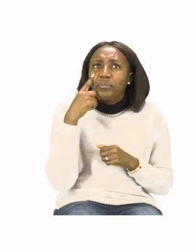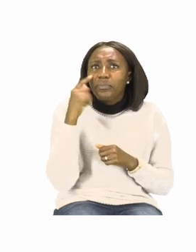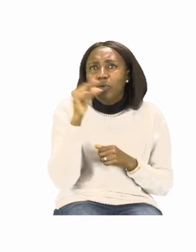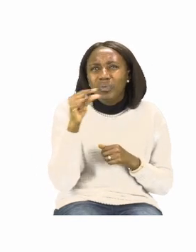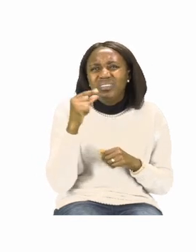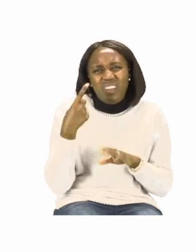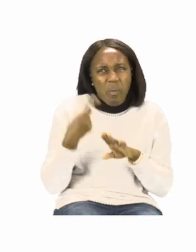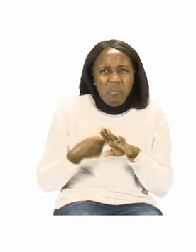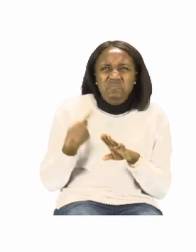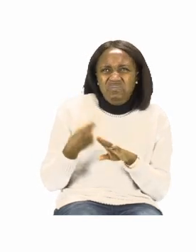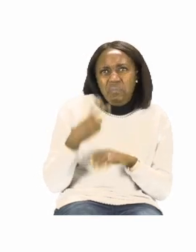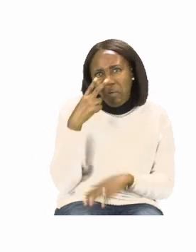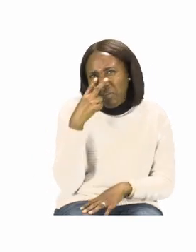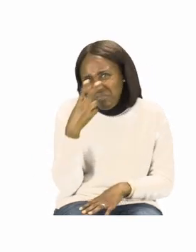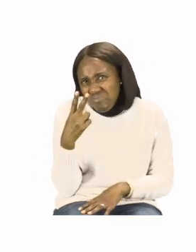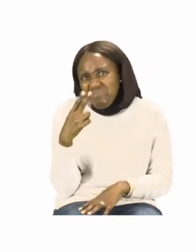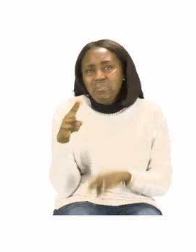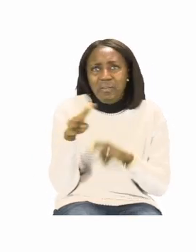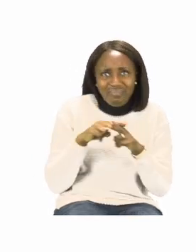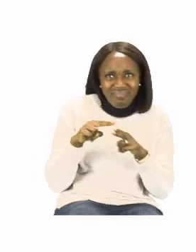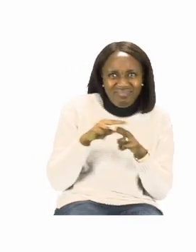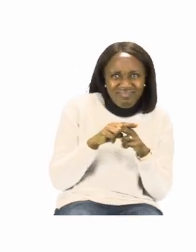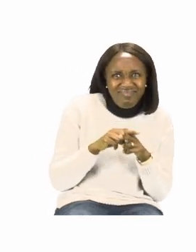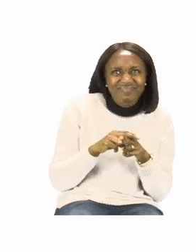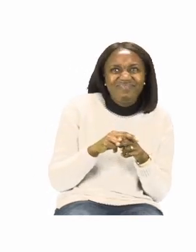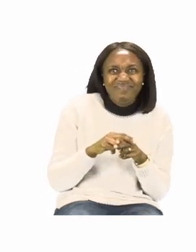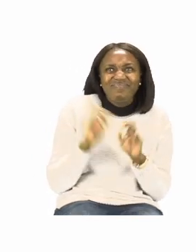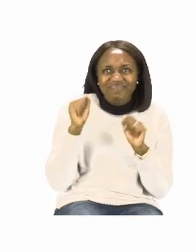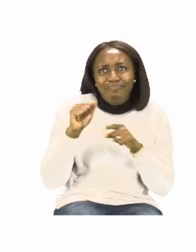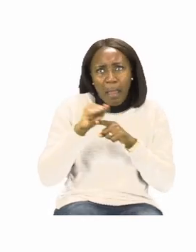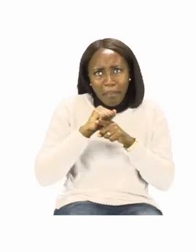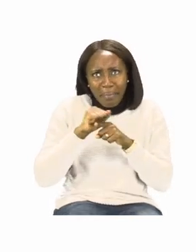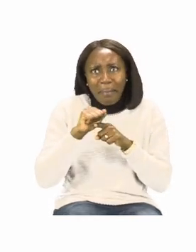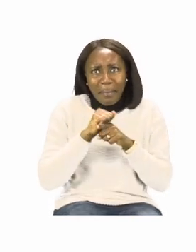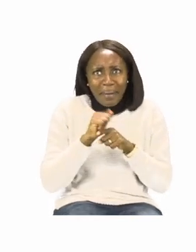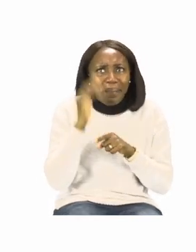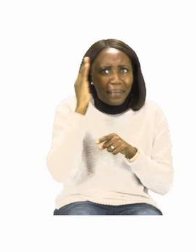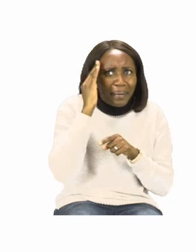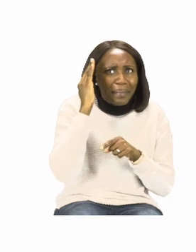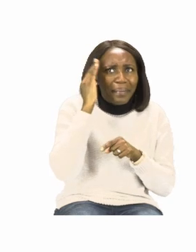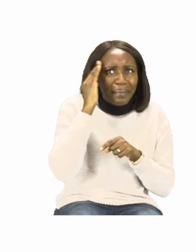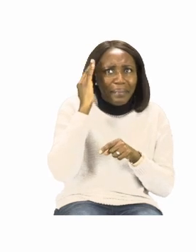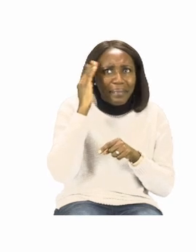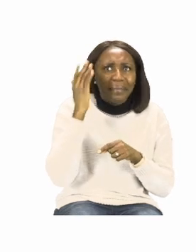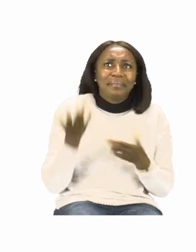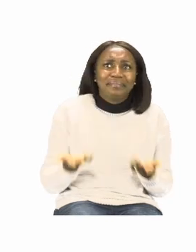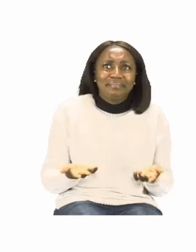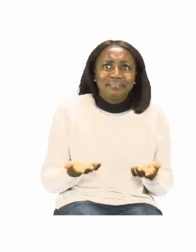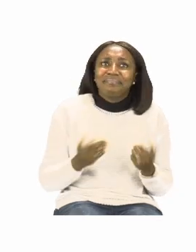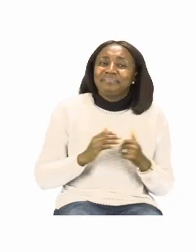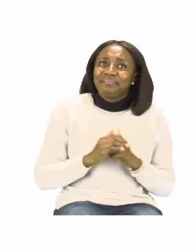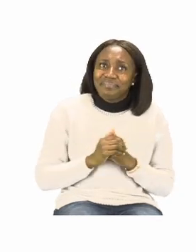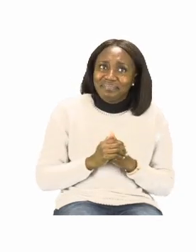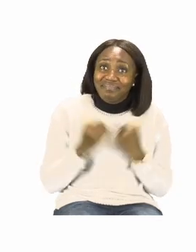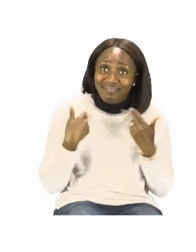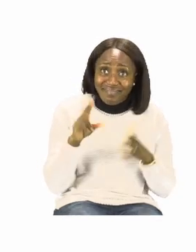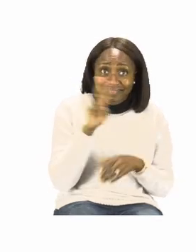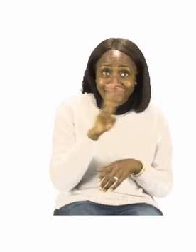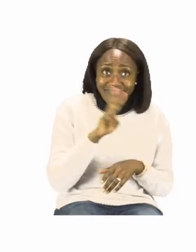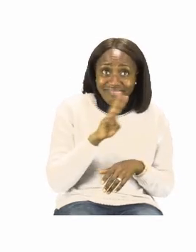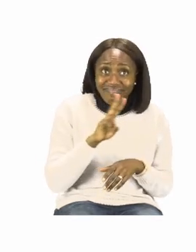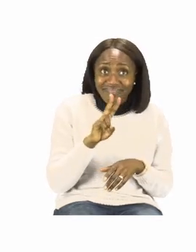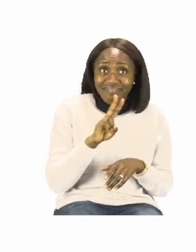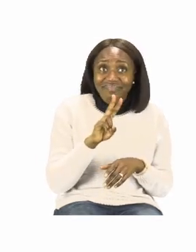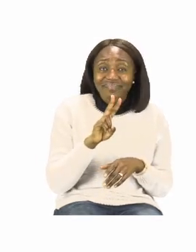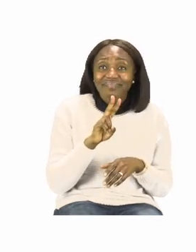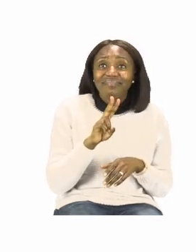we often use that we need to keep on practicing. Let's start with our vocabulary words. We have the